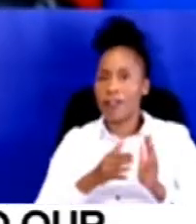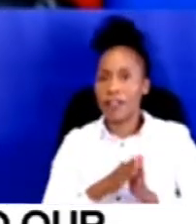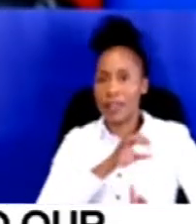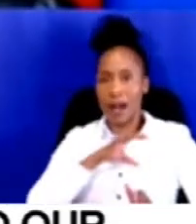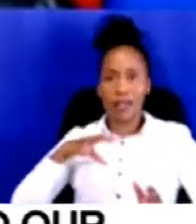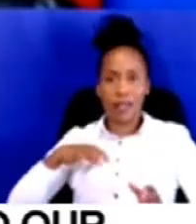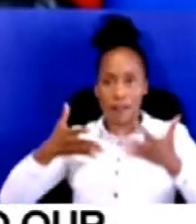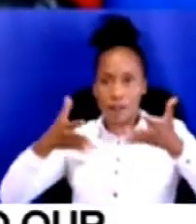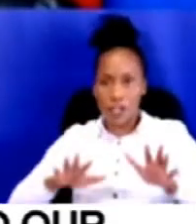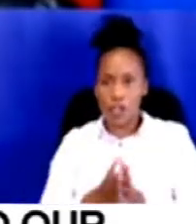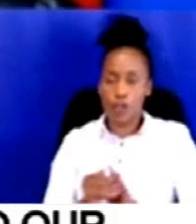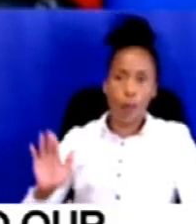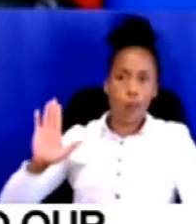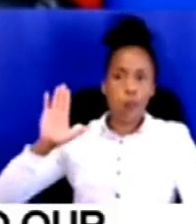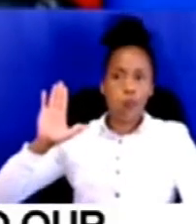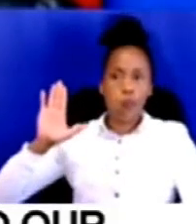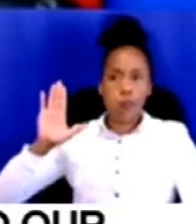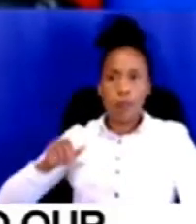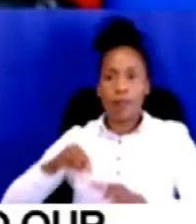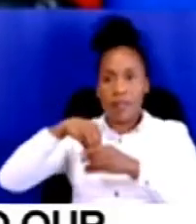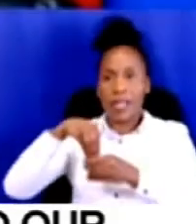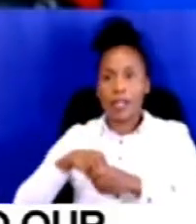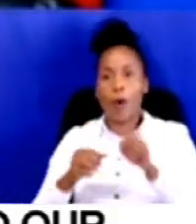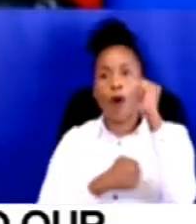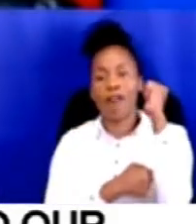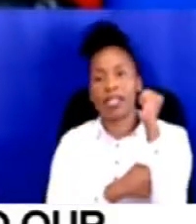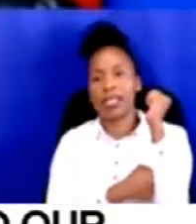sworn into office in the coming days.